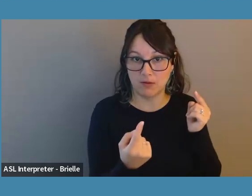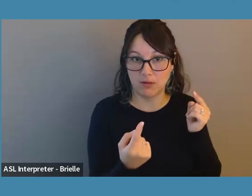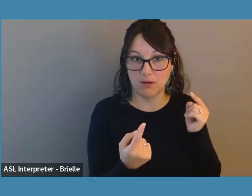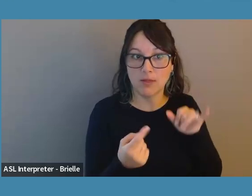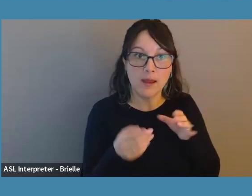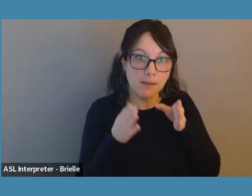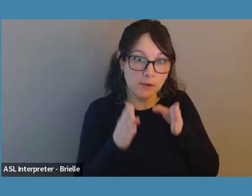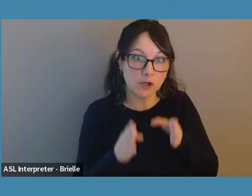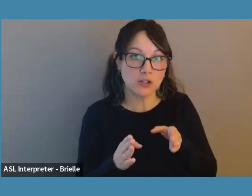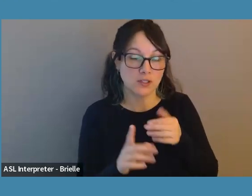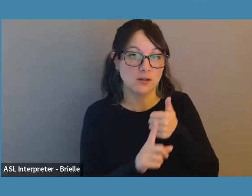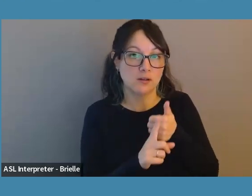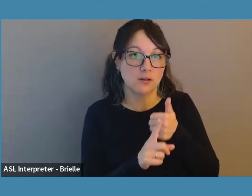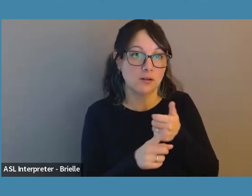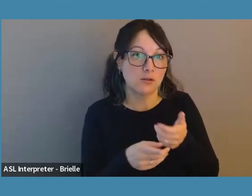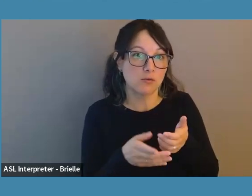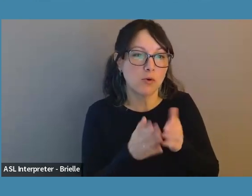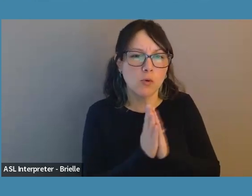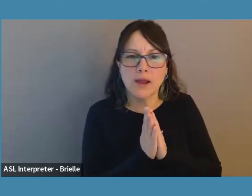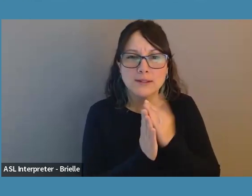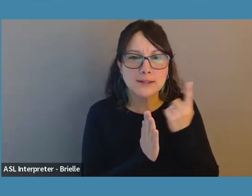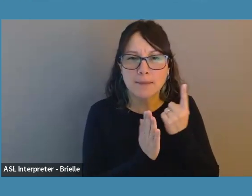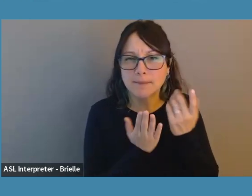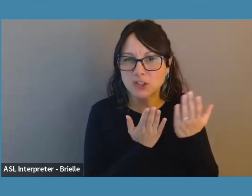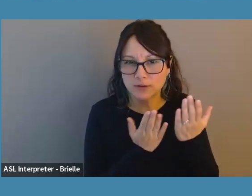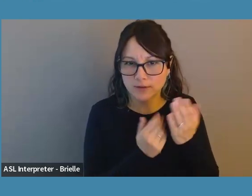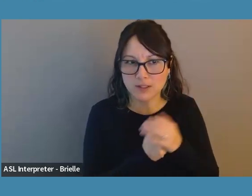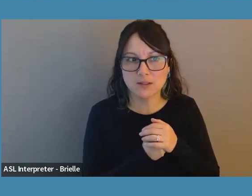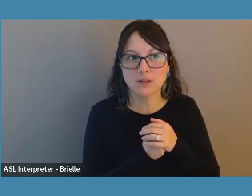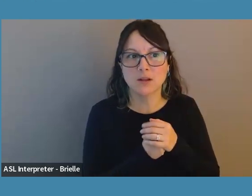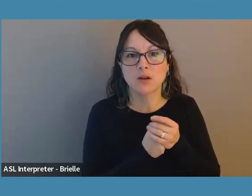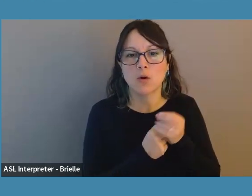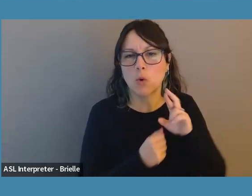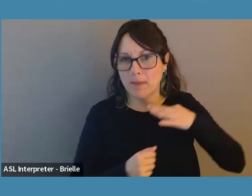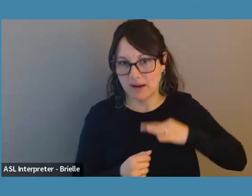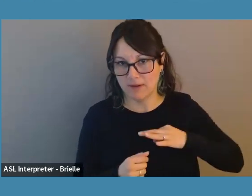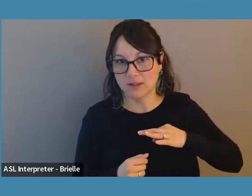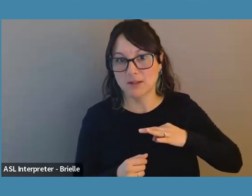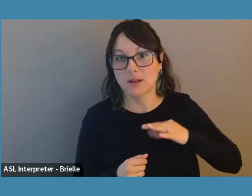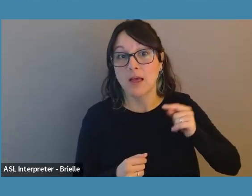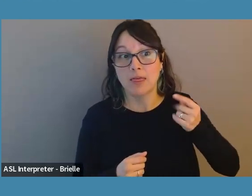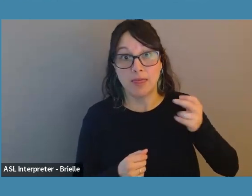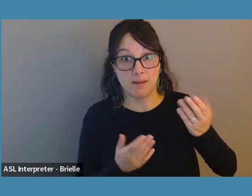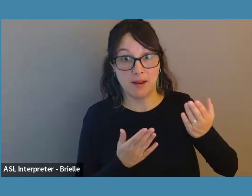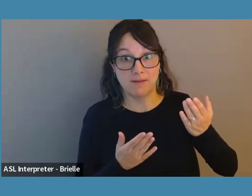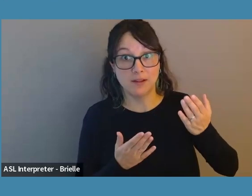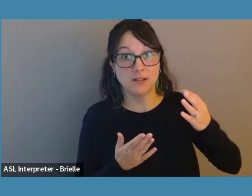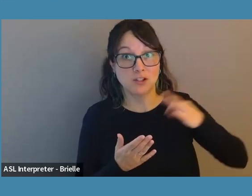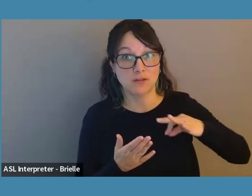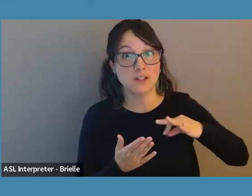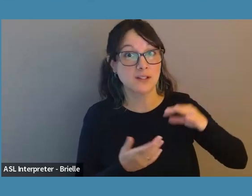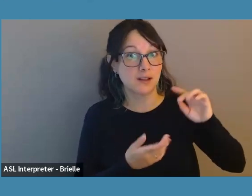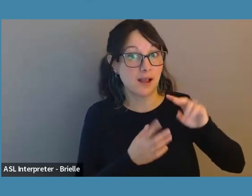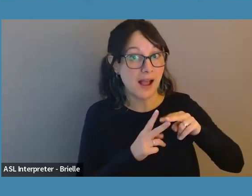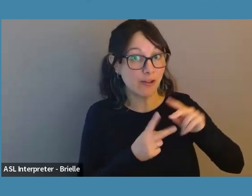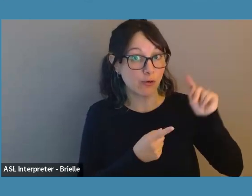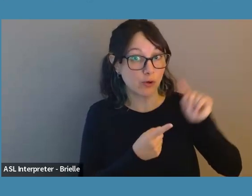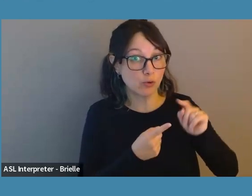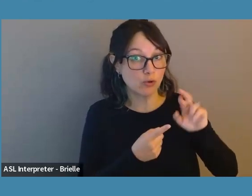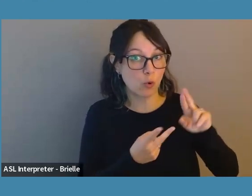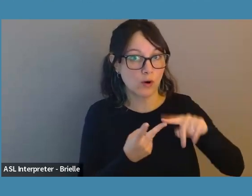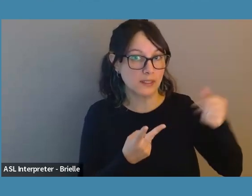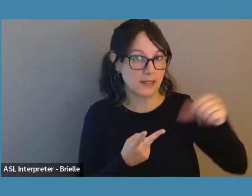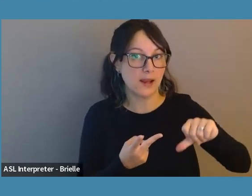person who requested some sort of services or benefits and that those services were either reduced or denied. So